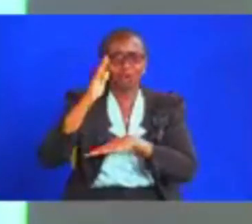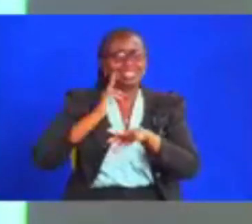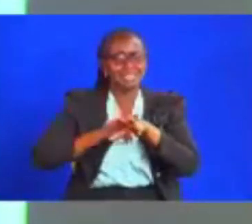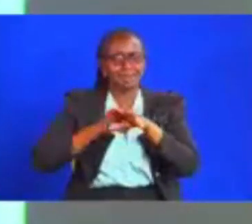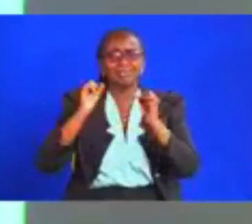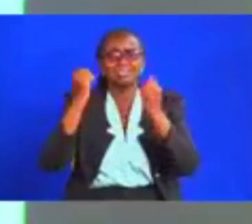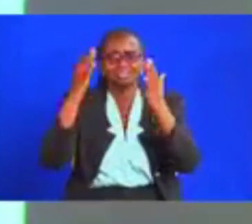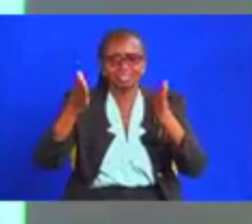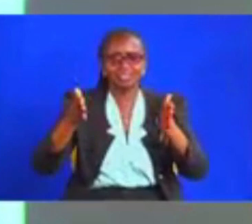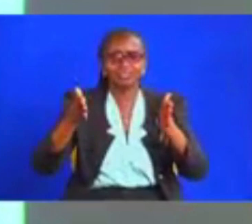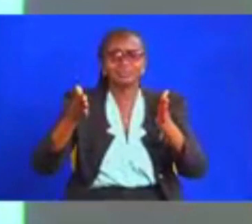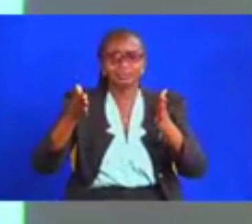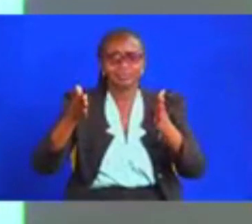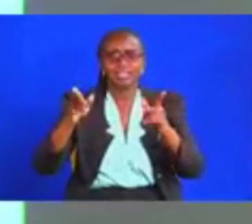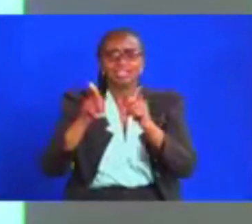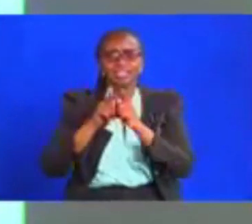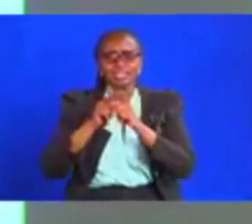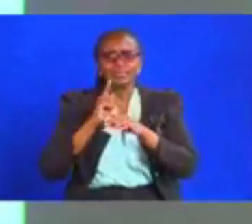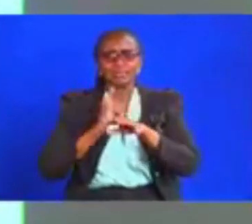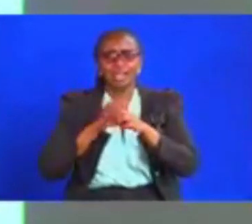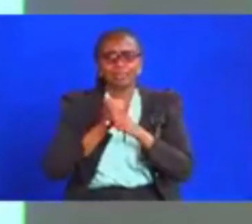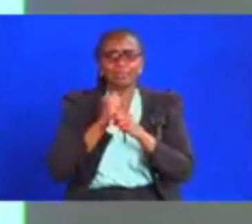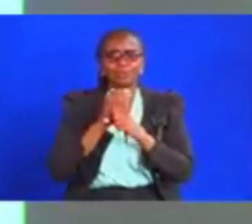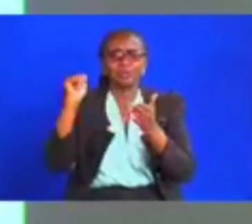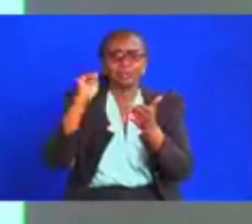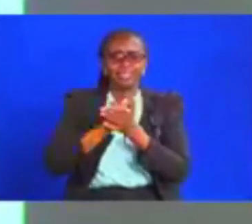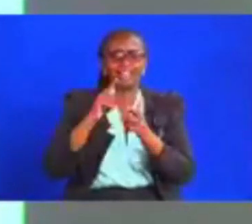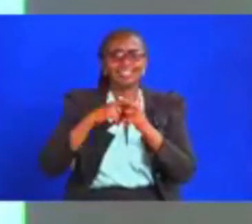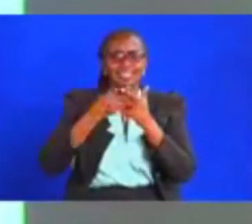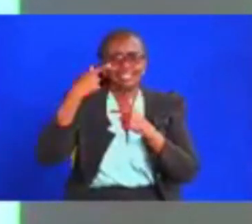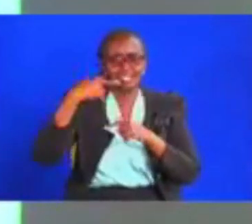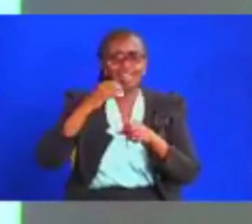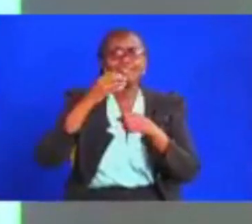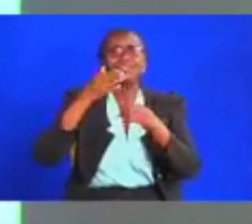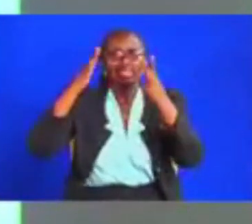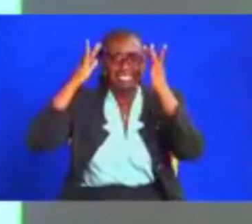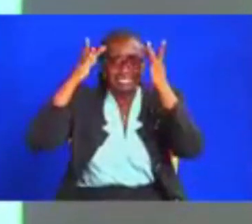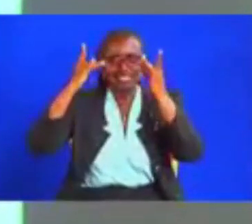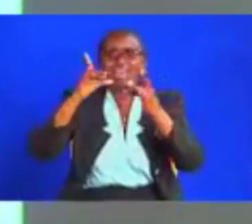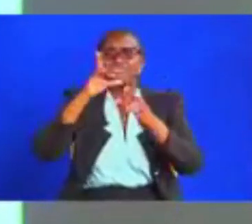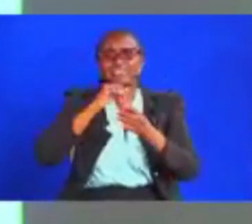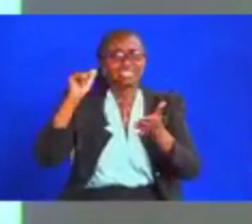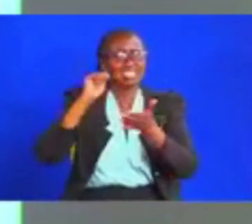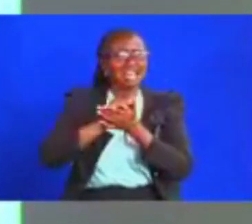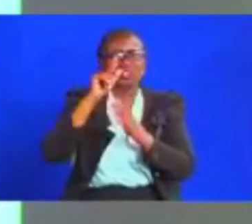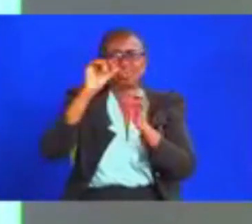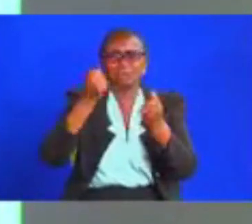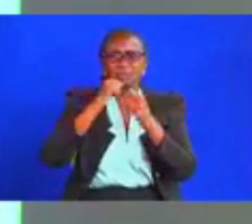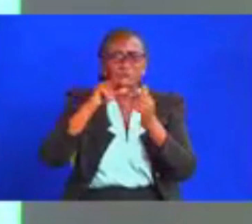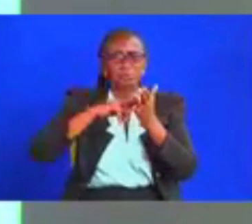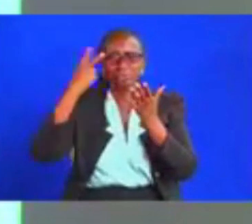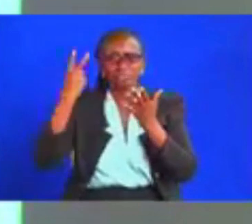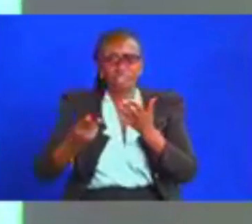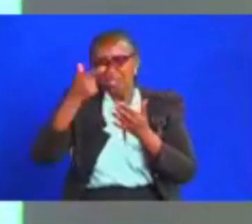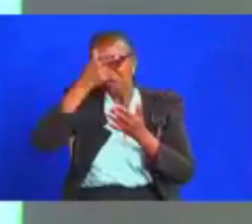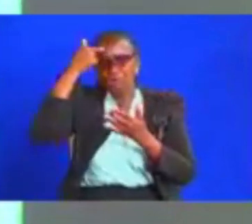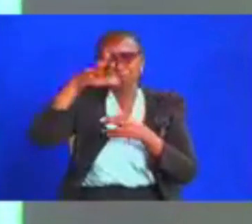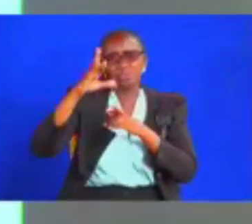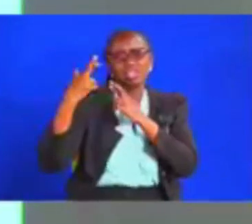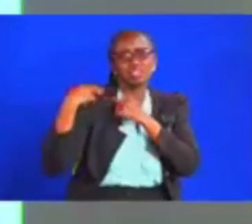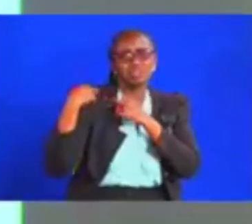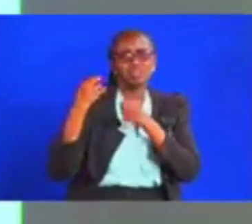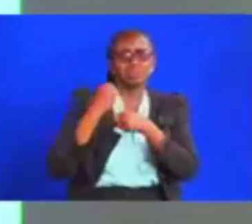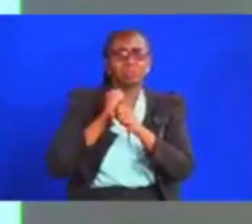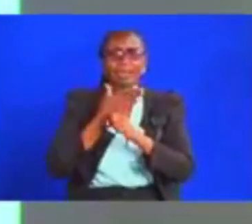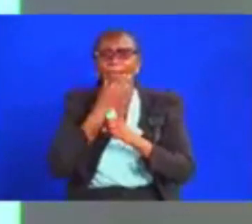Savior. And in so doing, he's made up his mind that you will not go down, since your assignment is to make men see